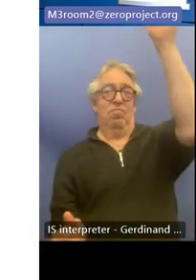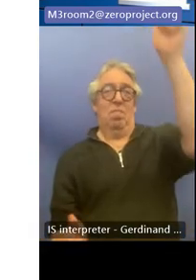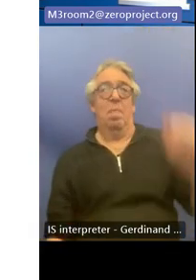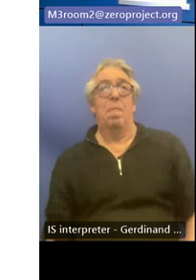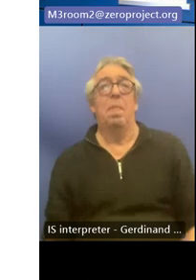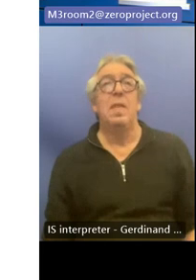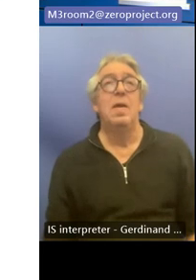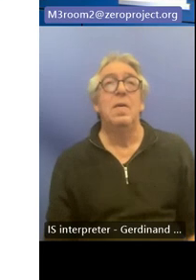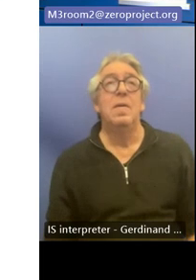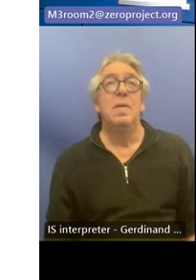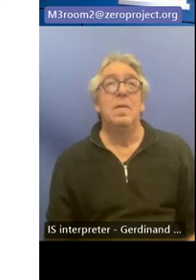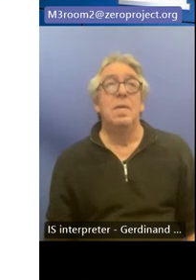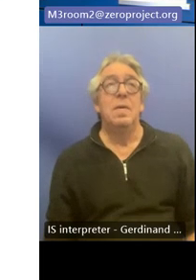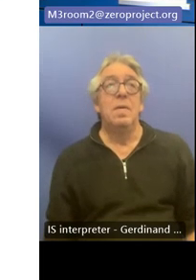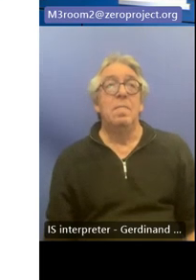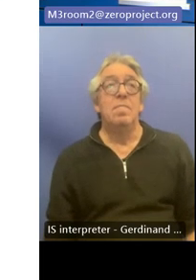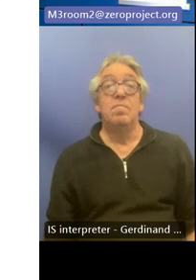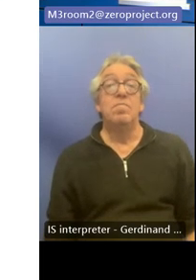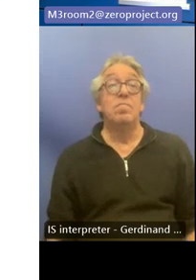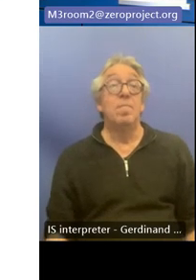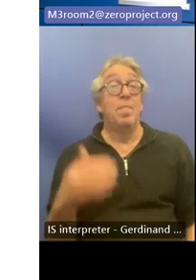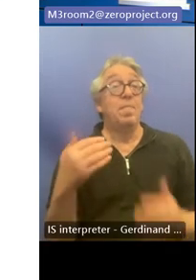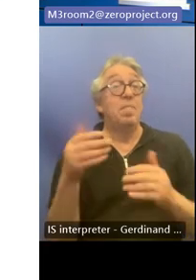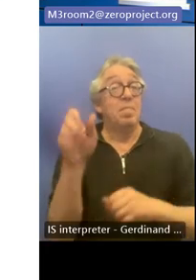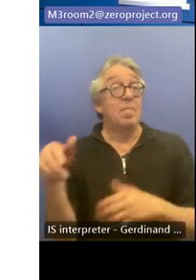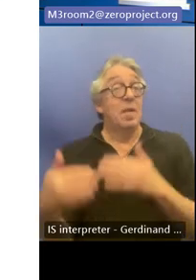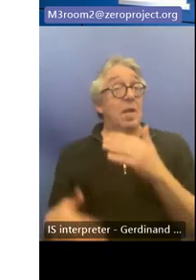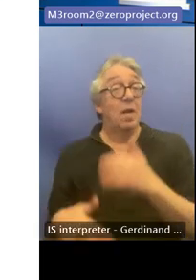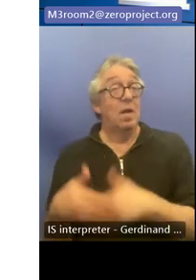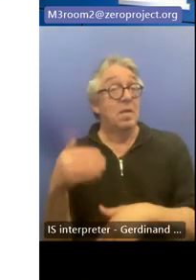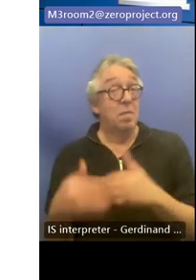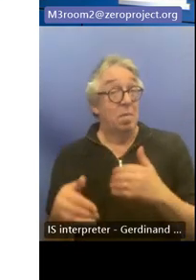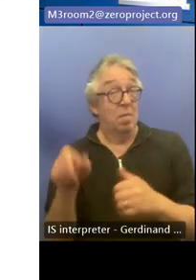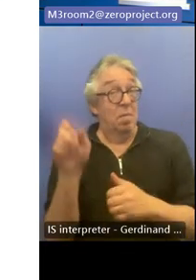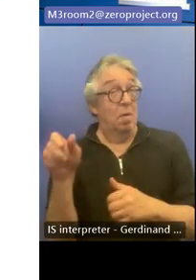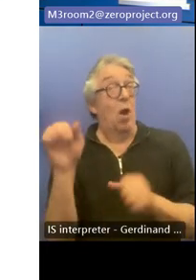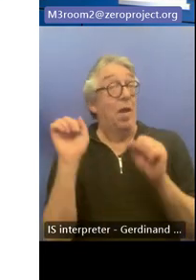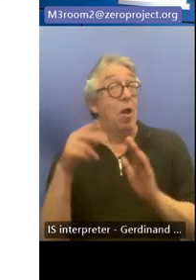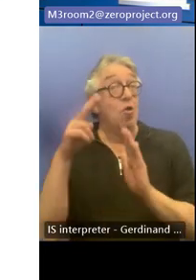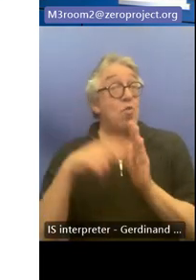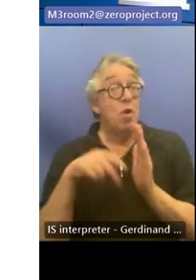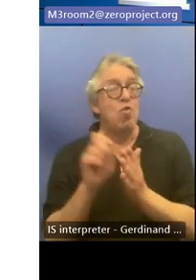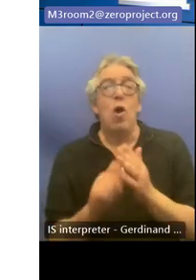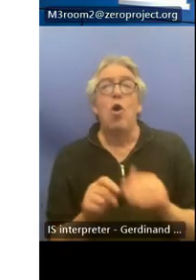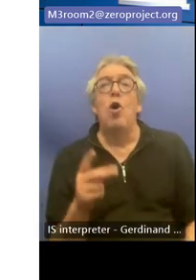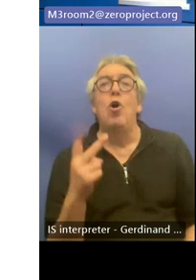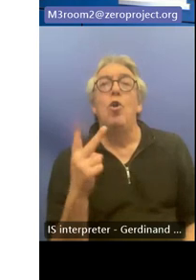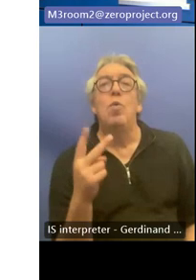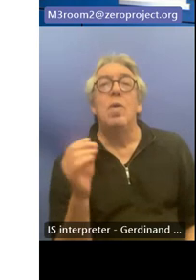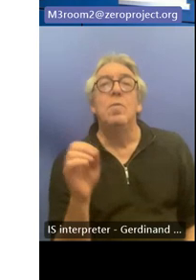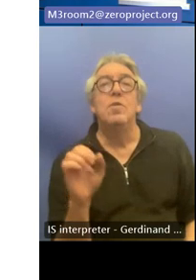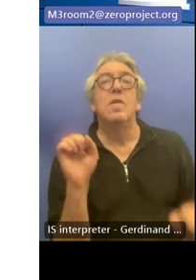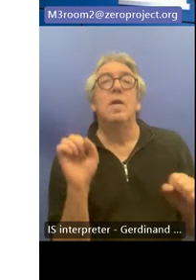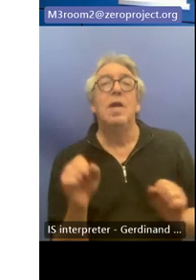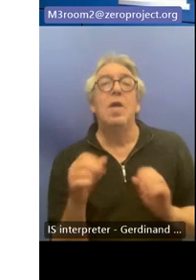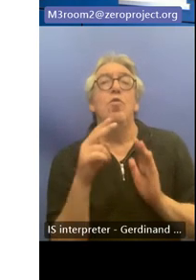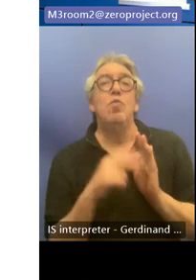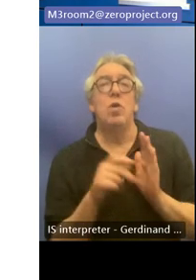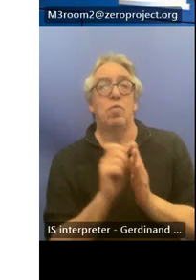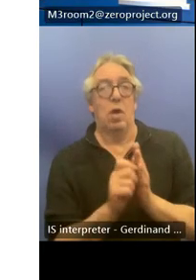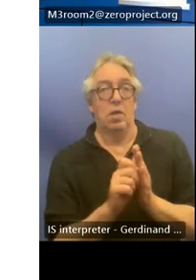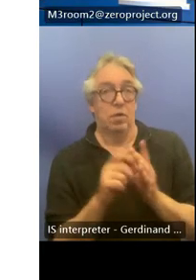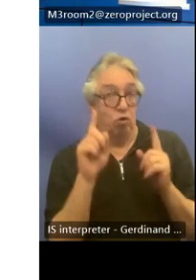with disability, the literacy rating is almost 20%. It's terrible, not. No, it's crazy and true.